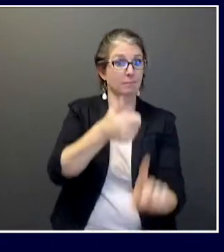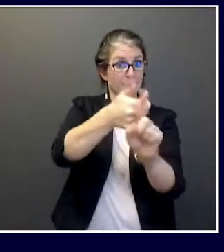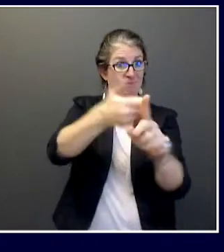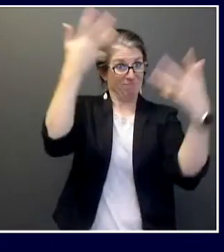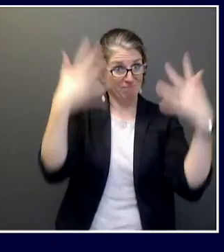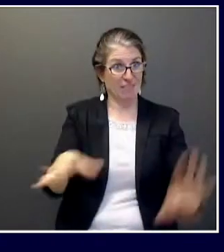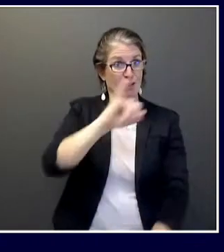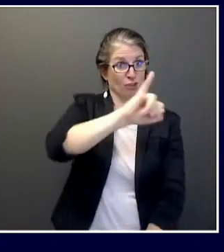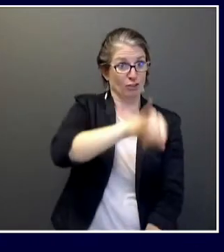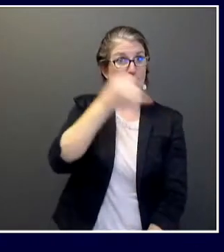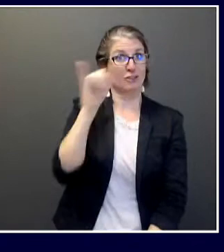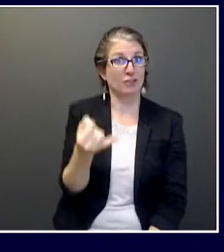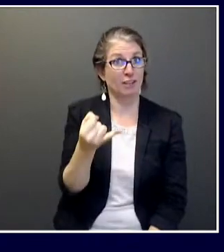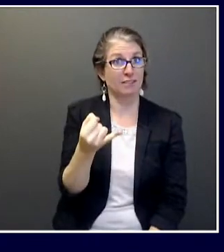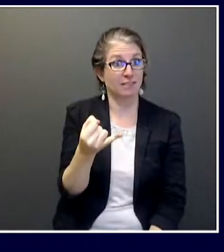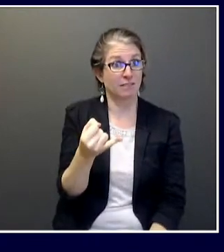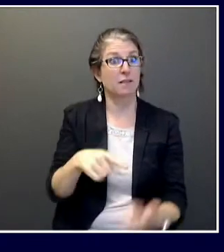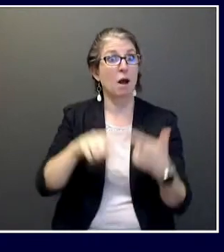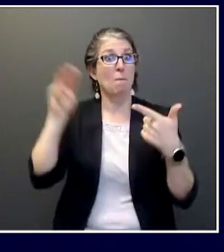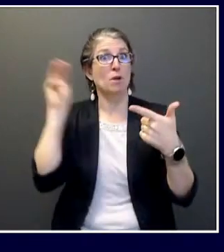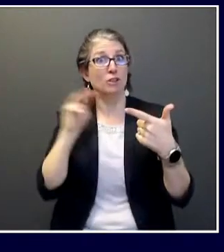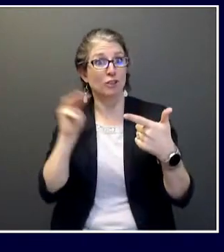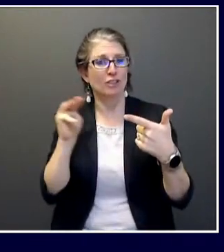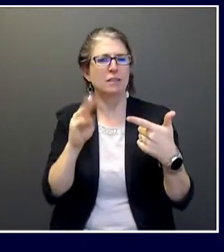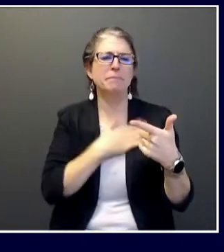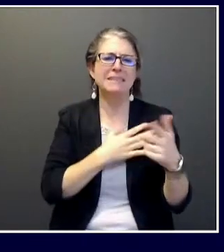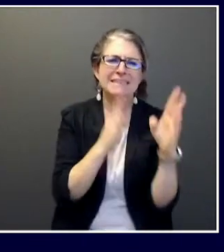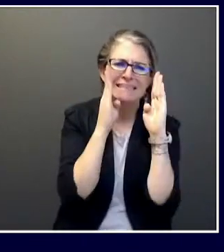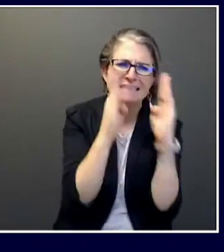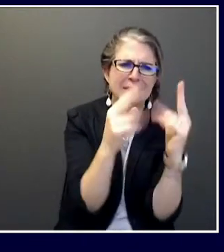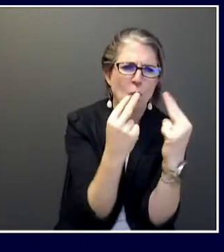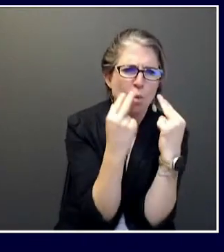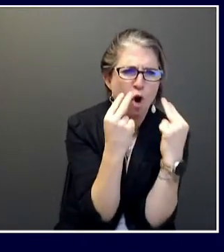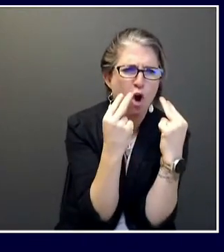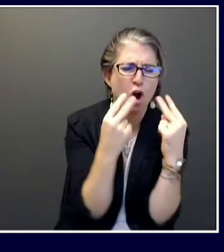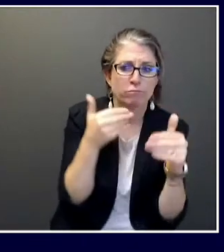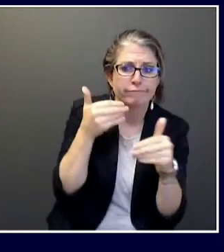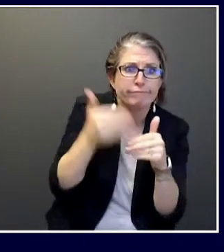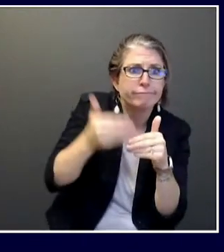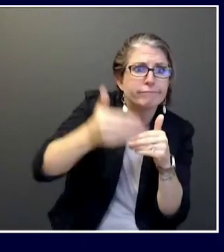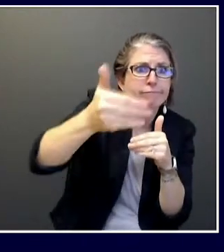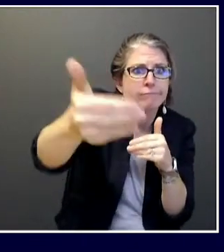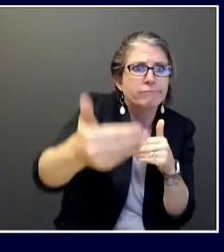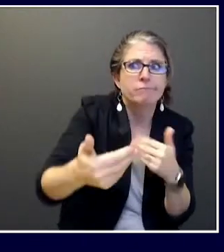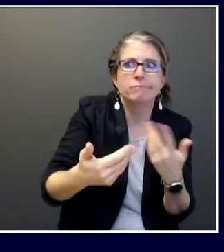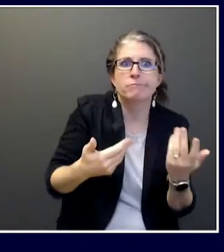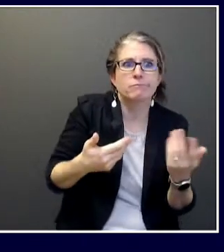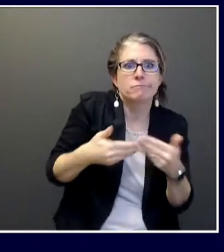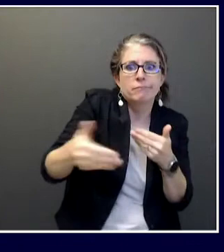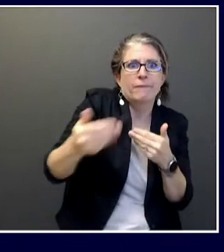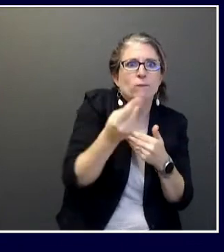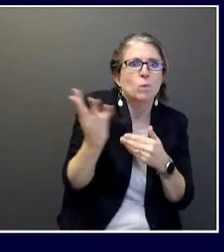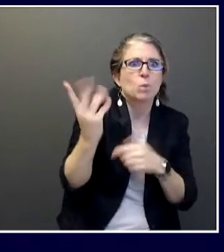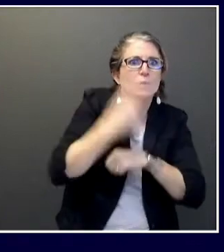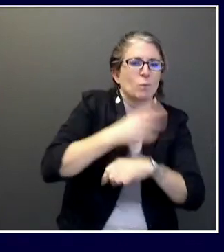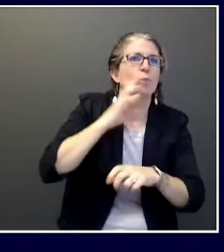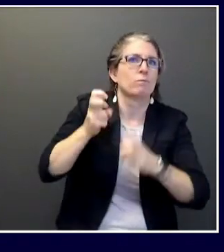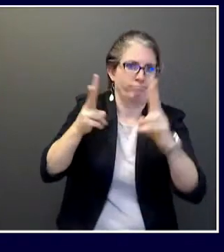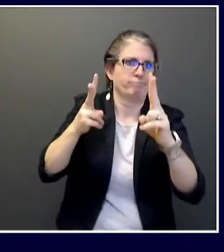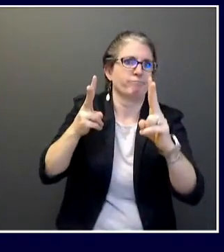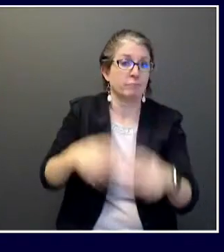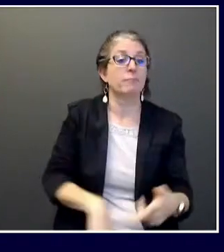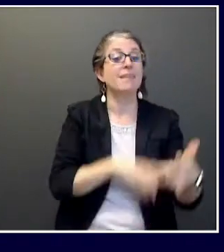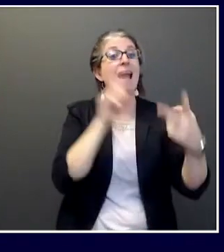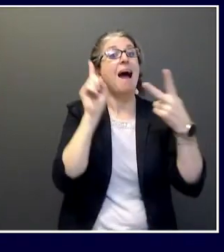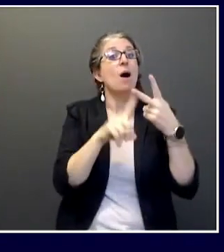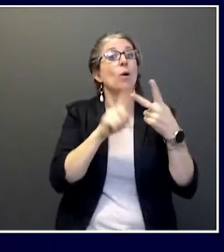tuned. The other update that I wanted to offer is where we stand with respect to childhood vaccinations.